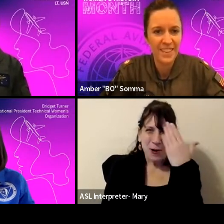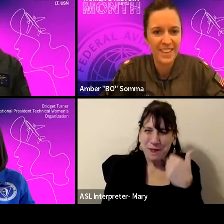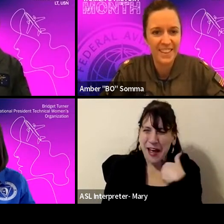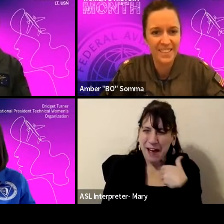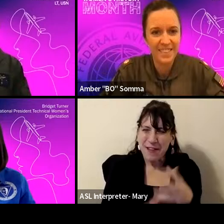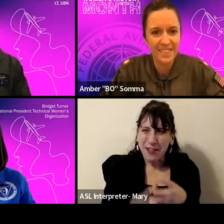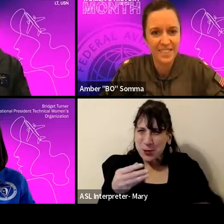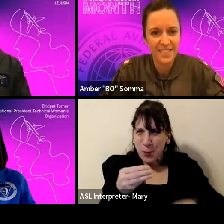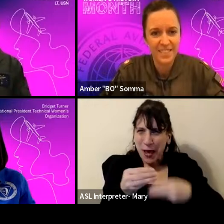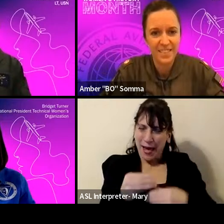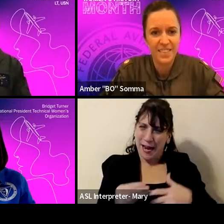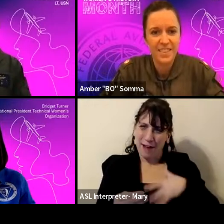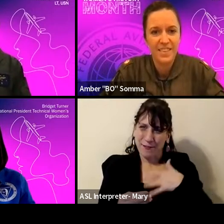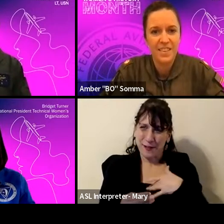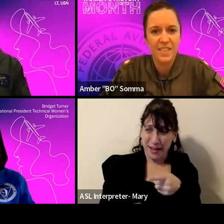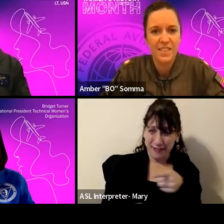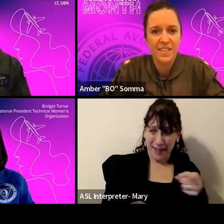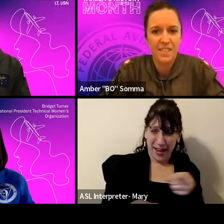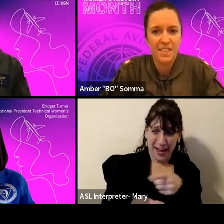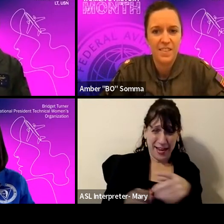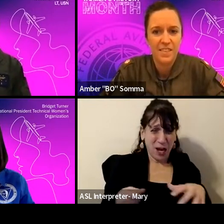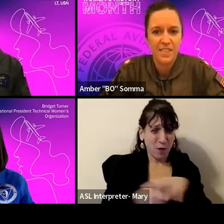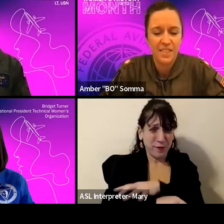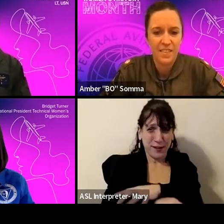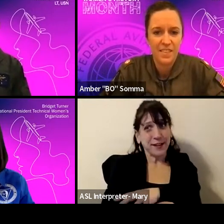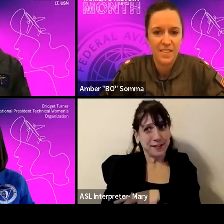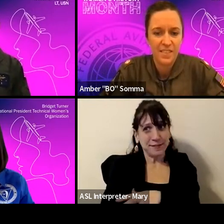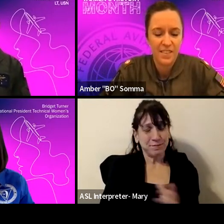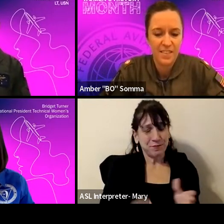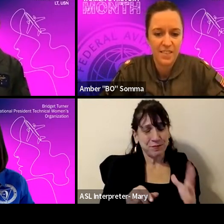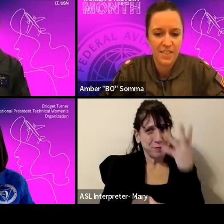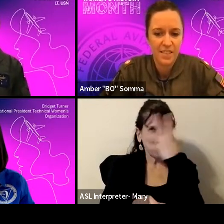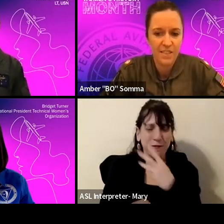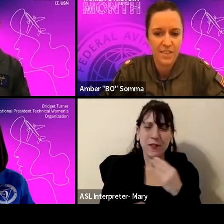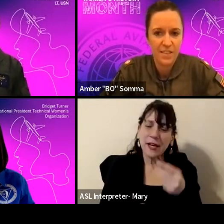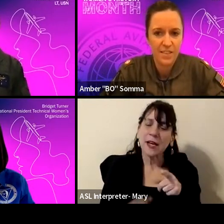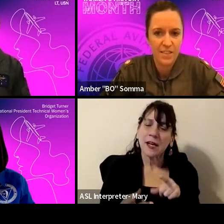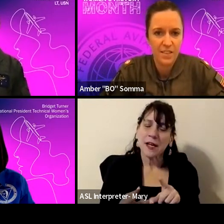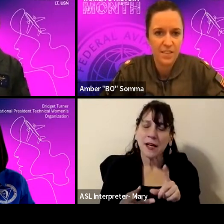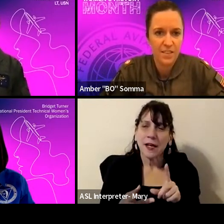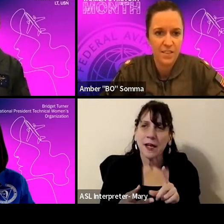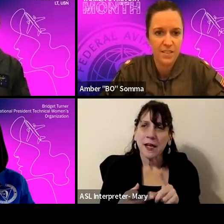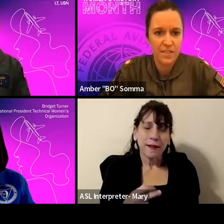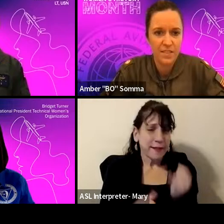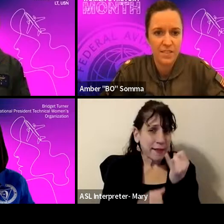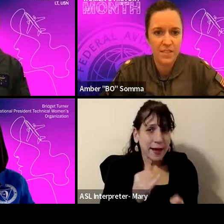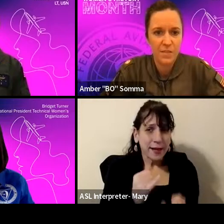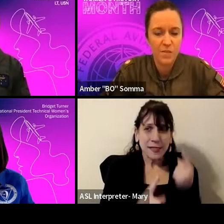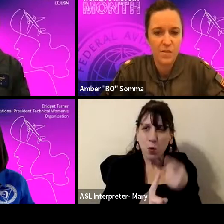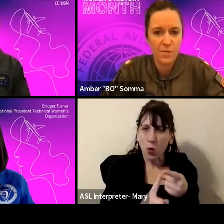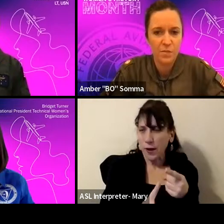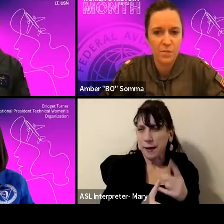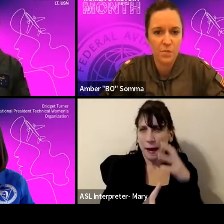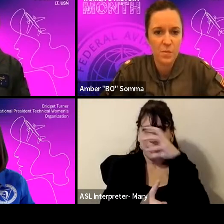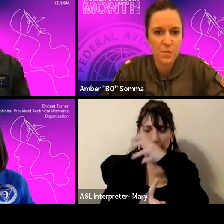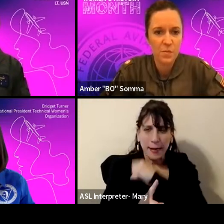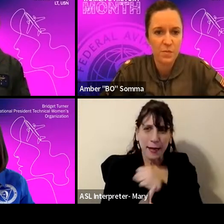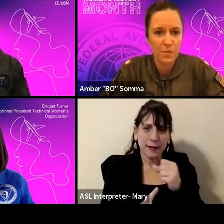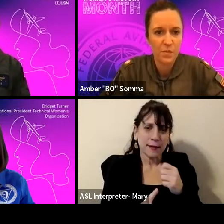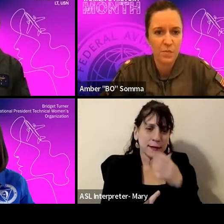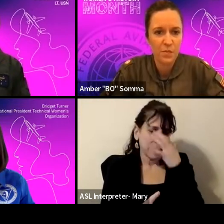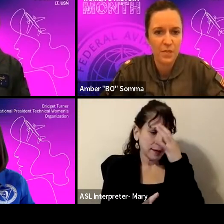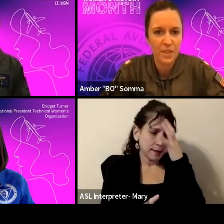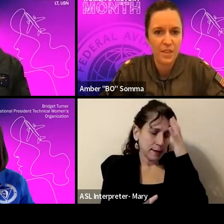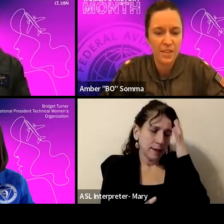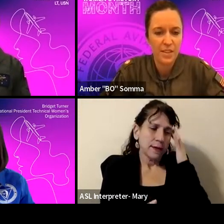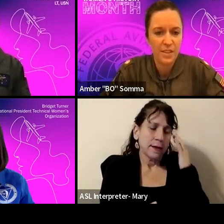lot to add. I feel like they covered it very eloquently. The only last point, I guess, is gear related as